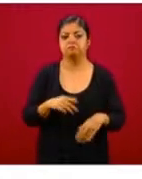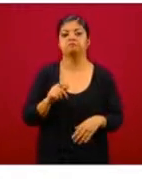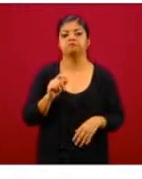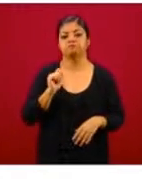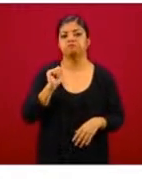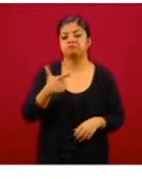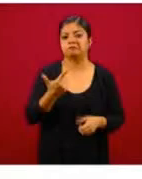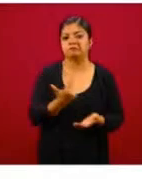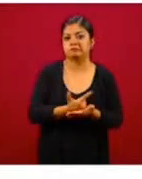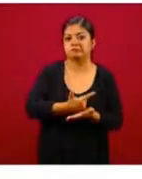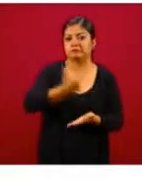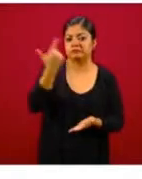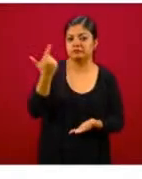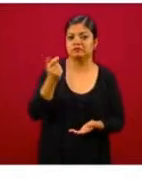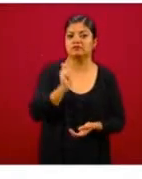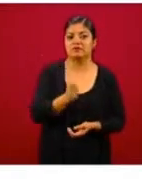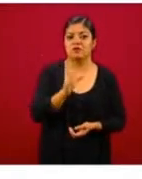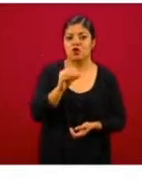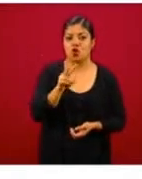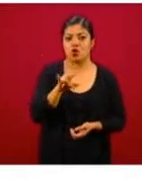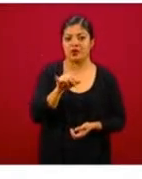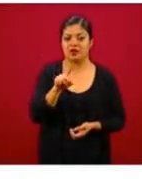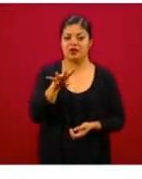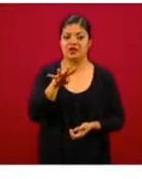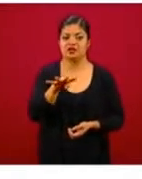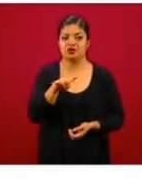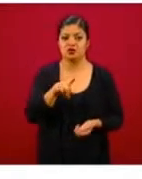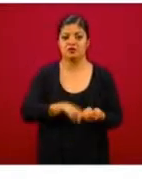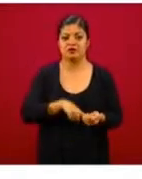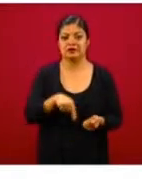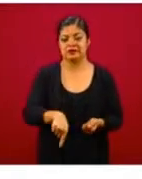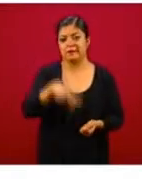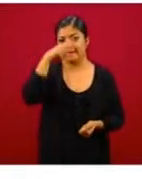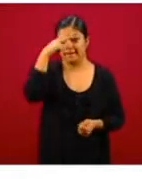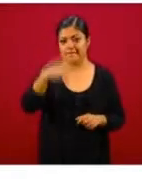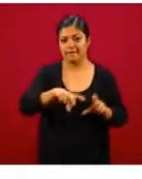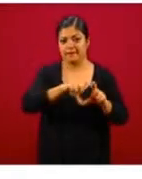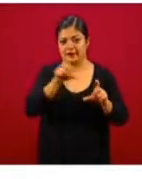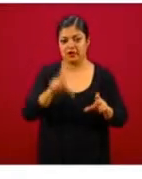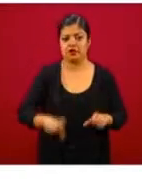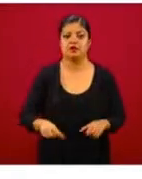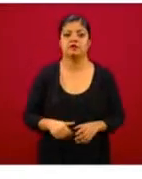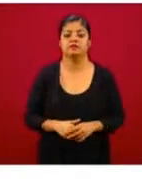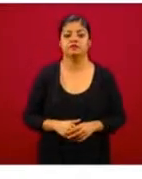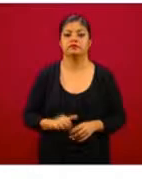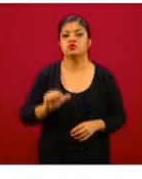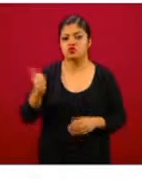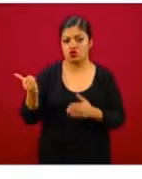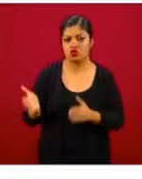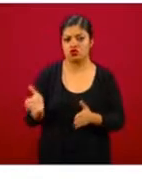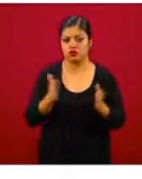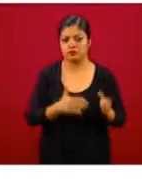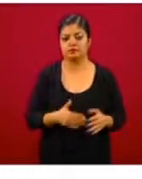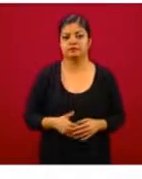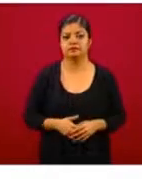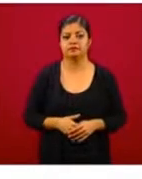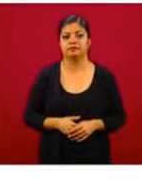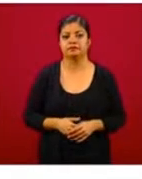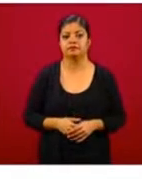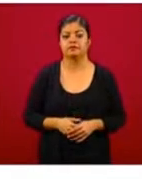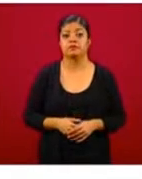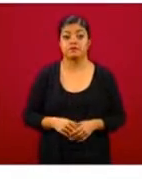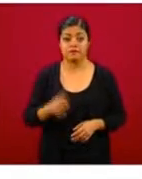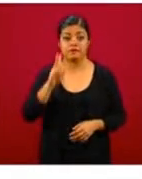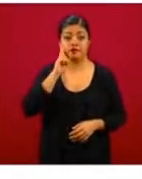10,167 people thus far who have lost their lives due to COVID-related complications within the Mexican